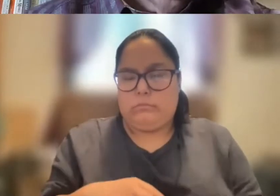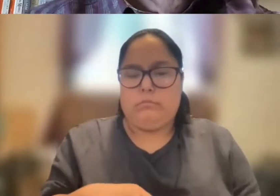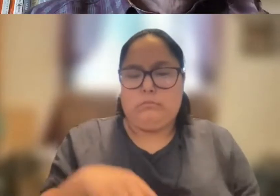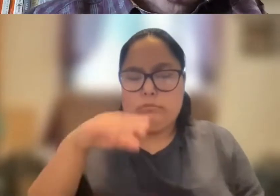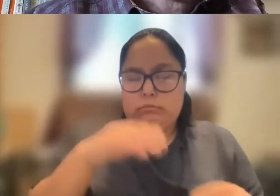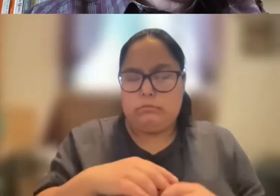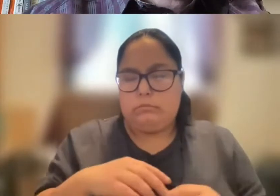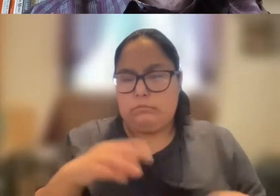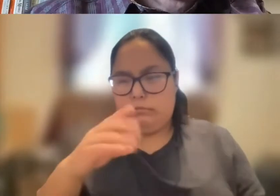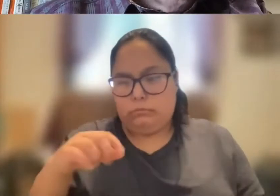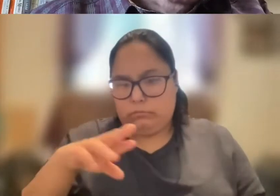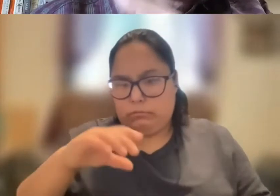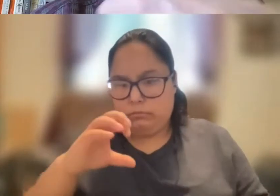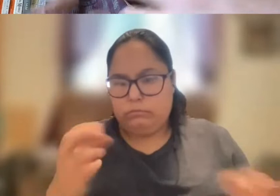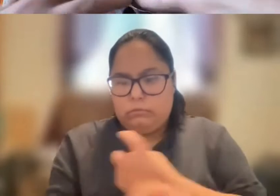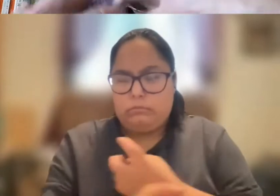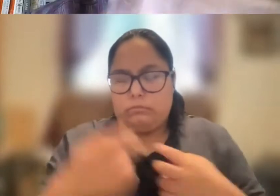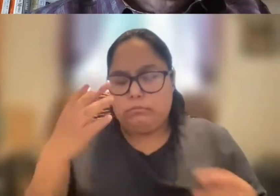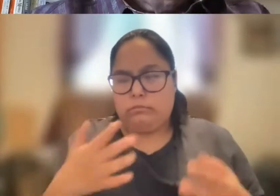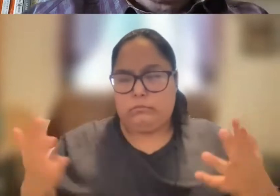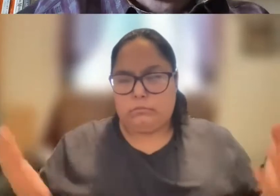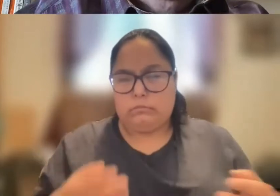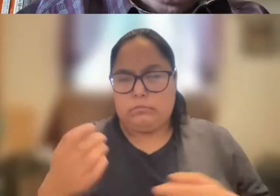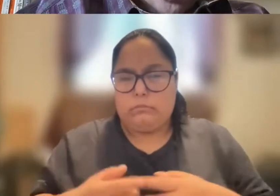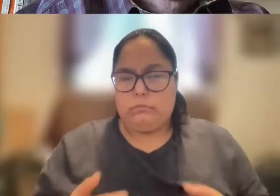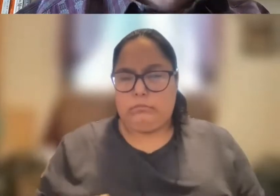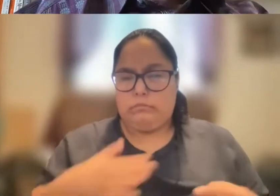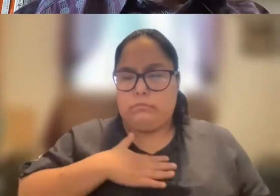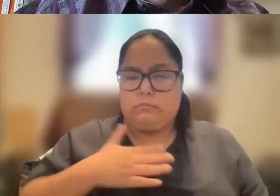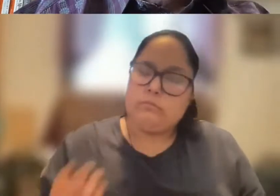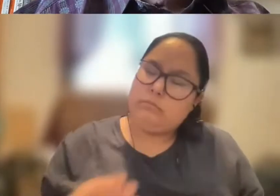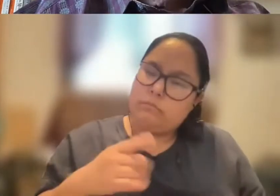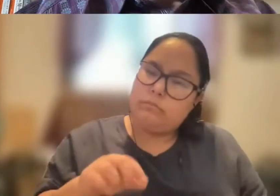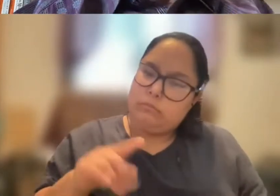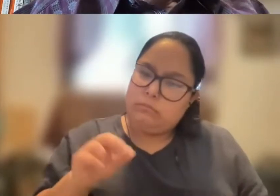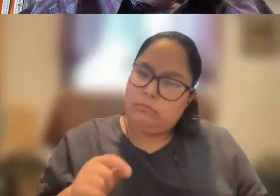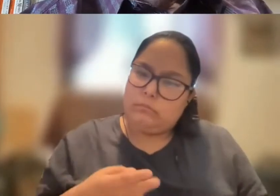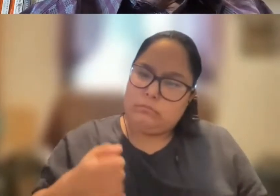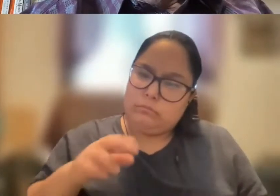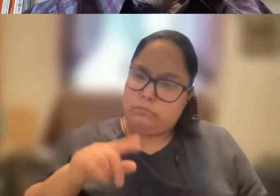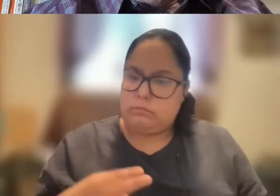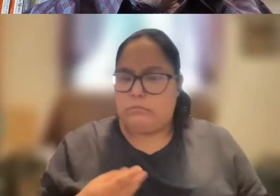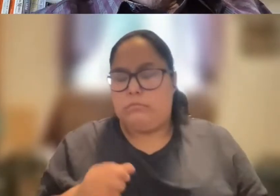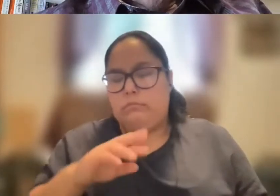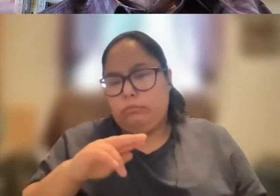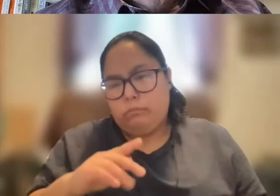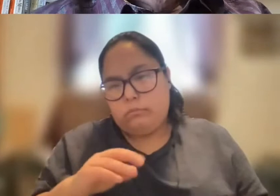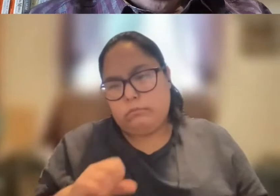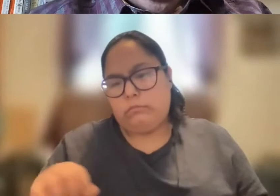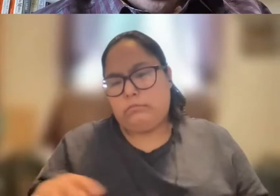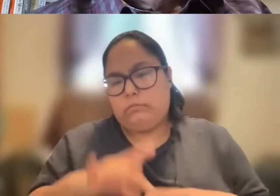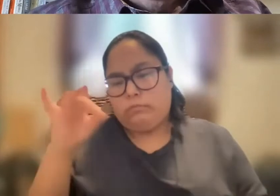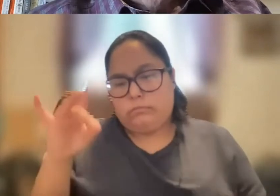attempting to change things and to deal with my own health issues. I wondered, John, whether you